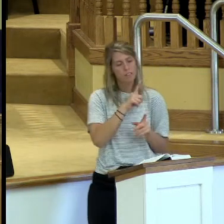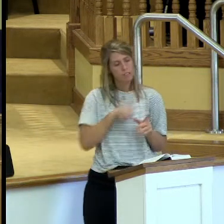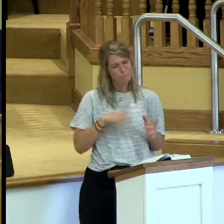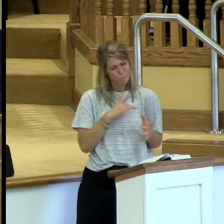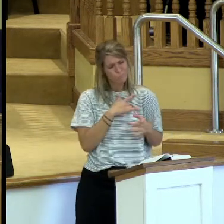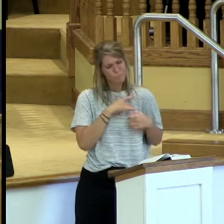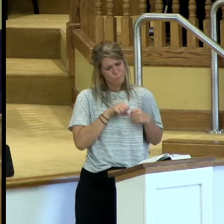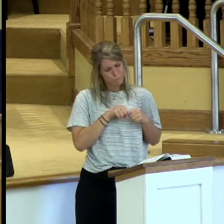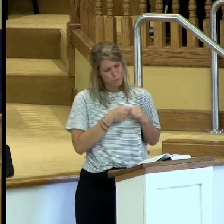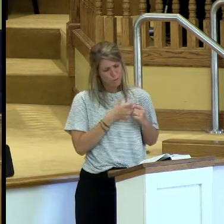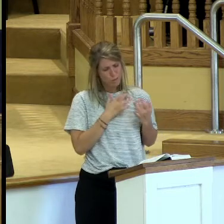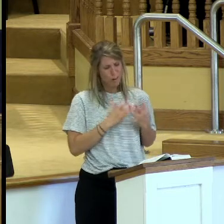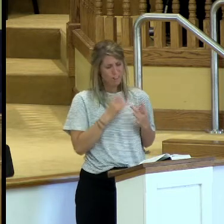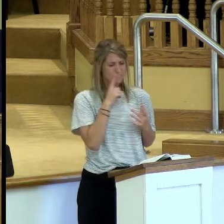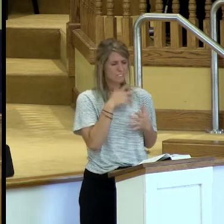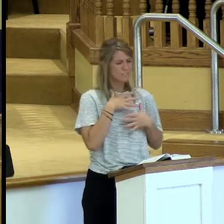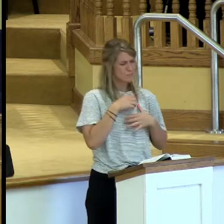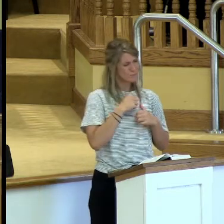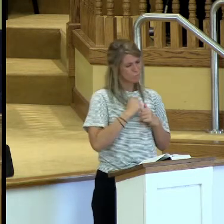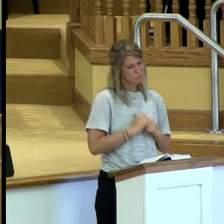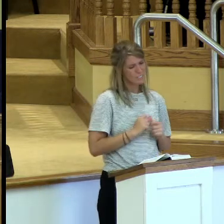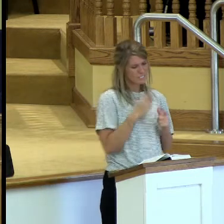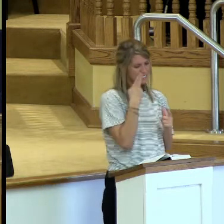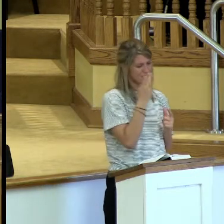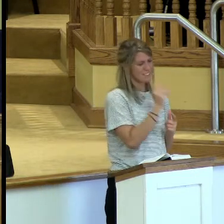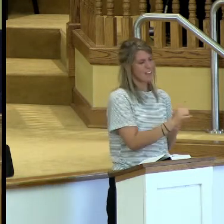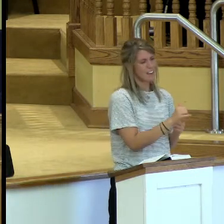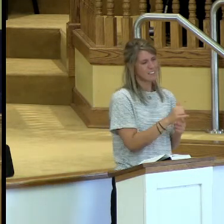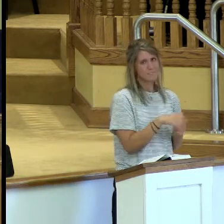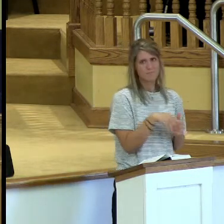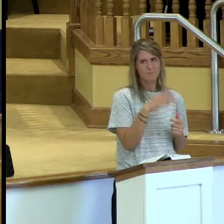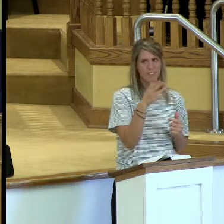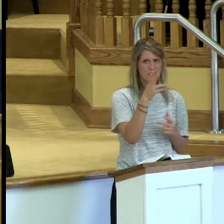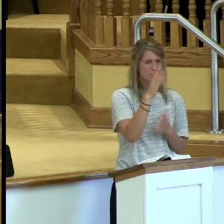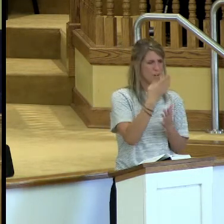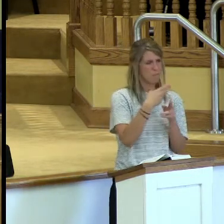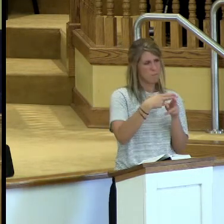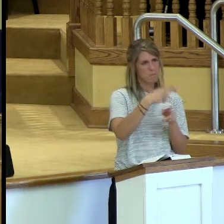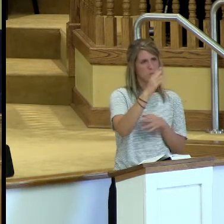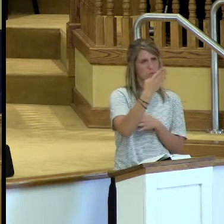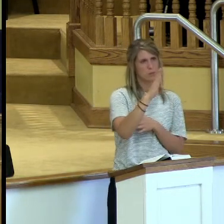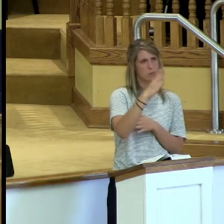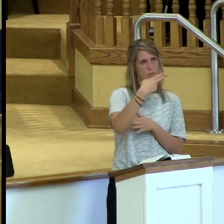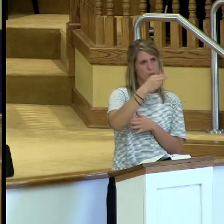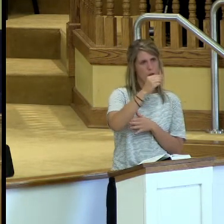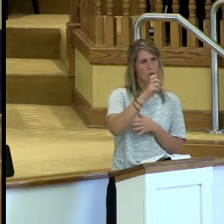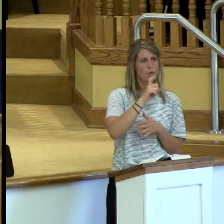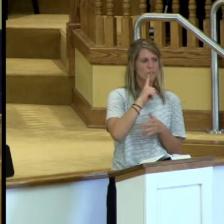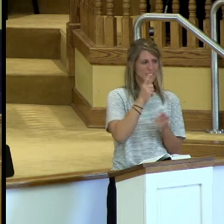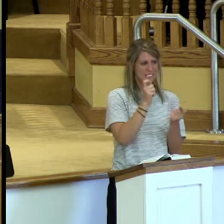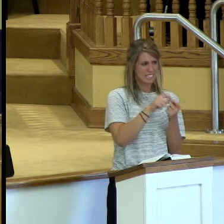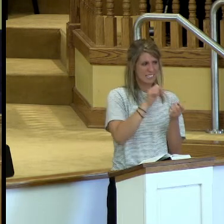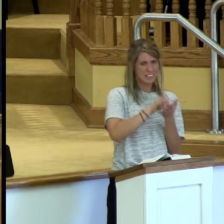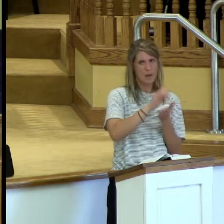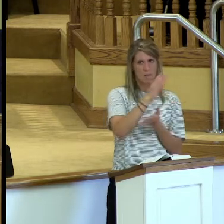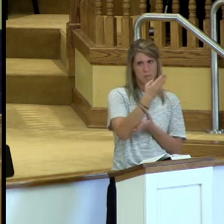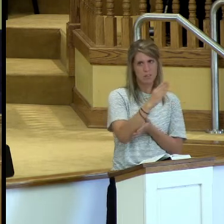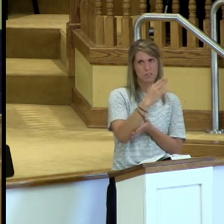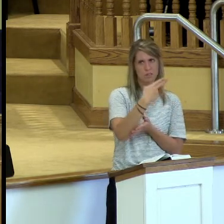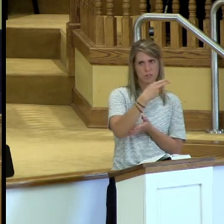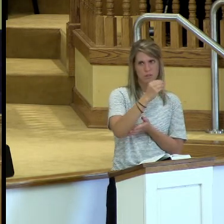heart for it. It's depressing to see everyone. Like, y'all have never heard of the blue hole, have you? It's exactly what it is, it's a blue